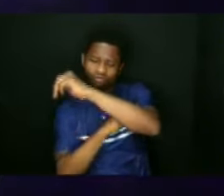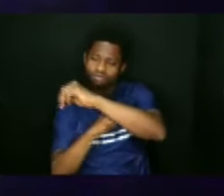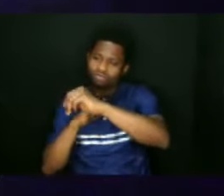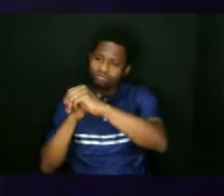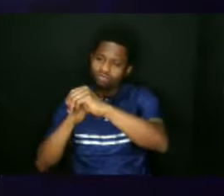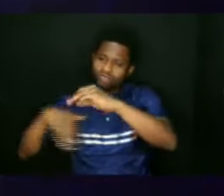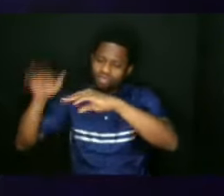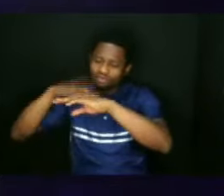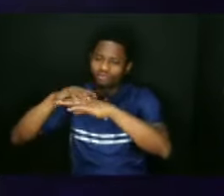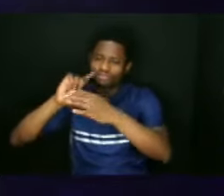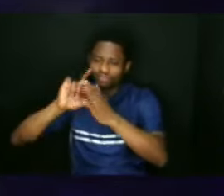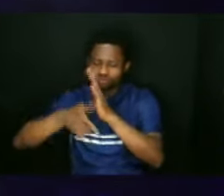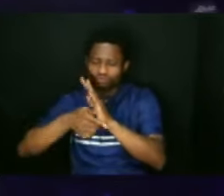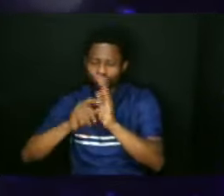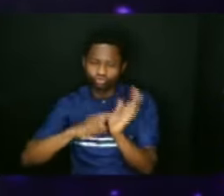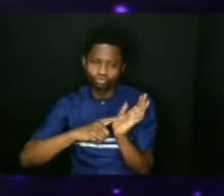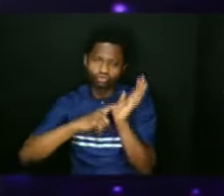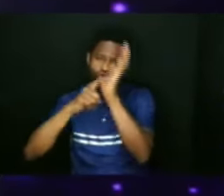unleashed to transform our